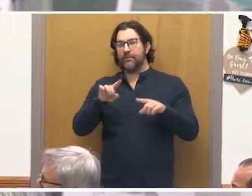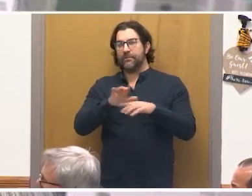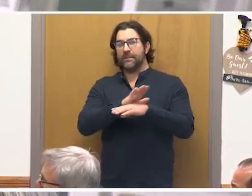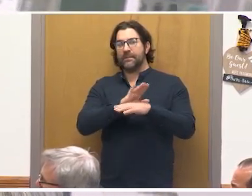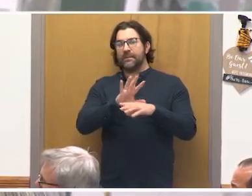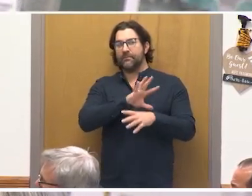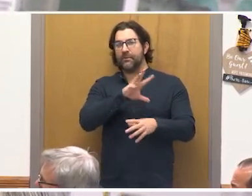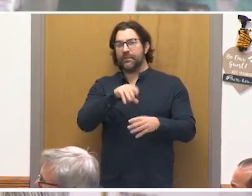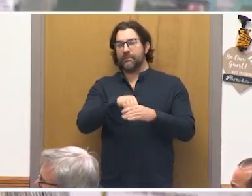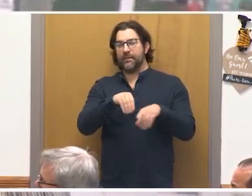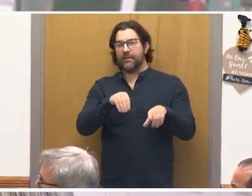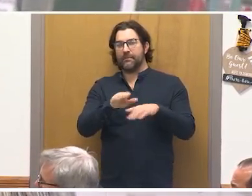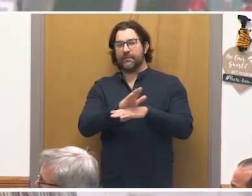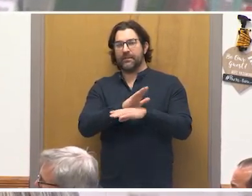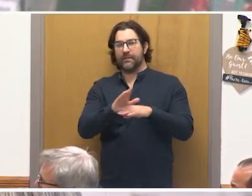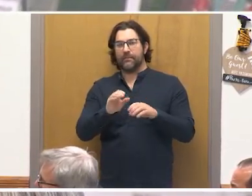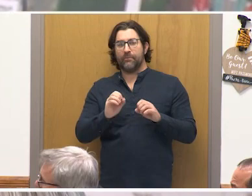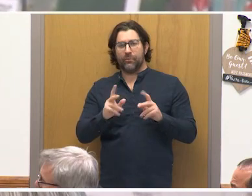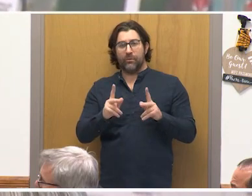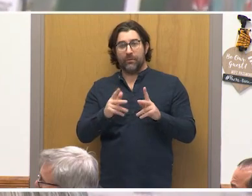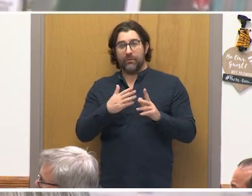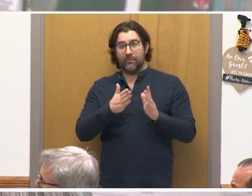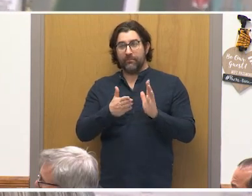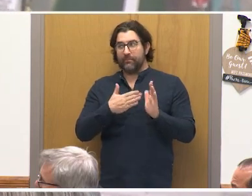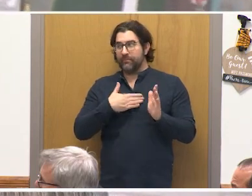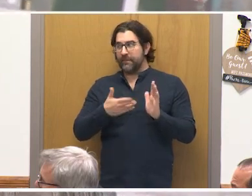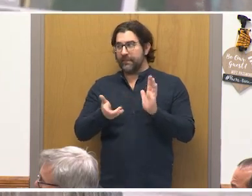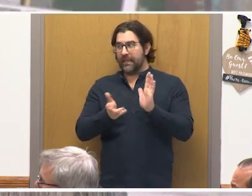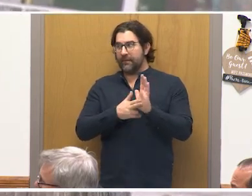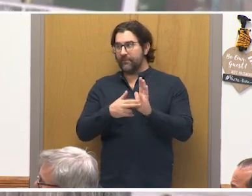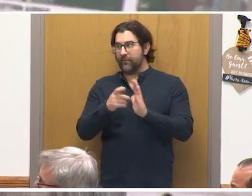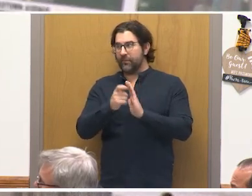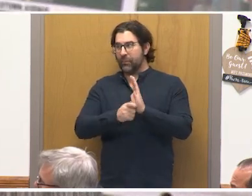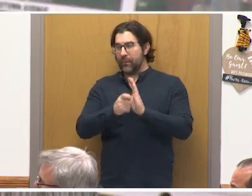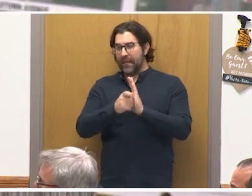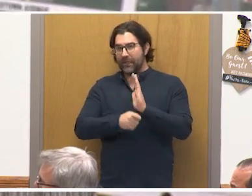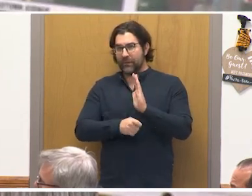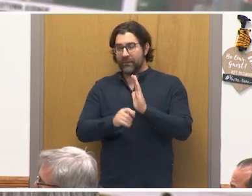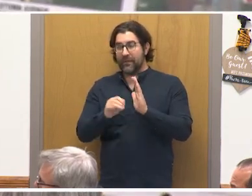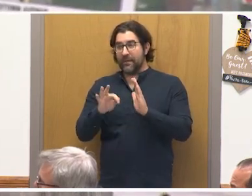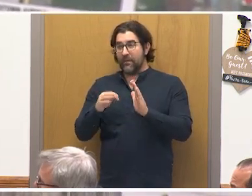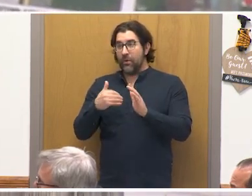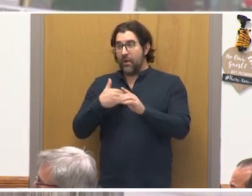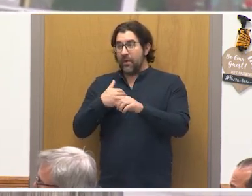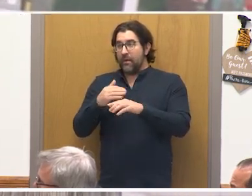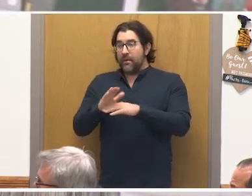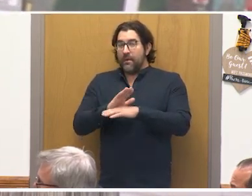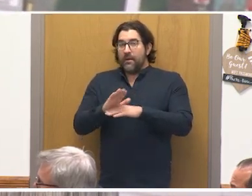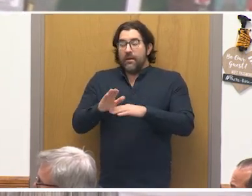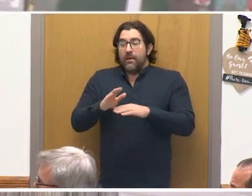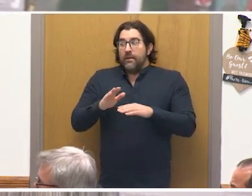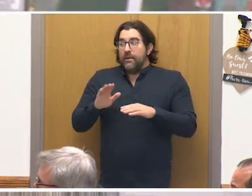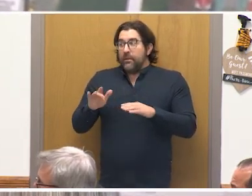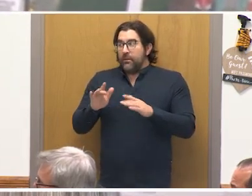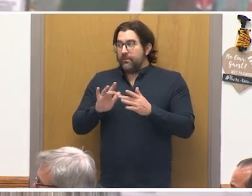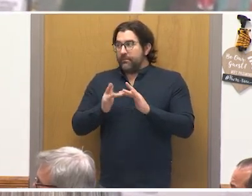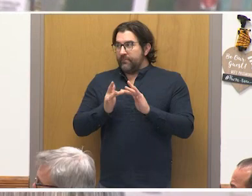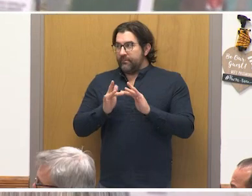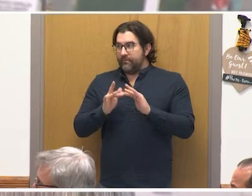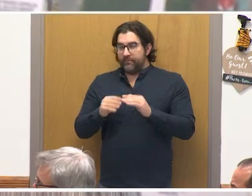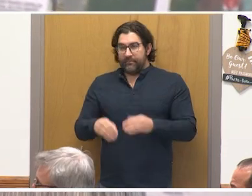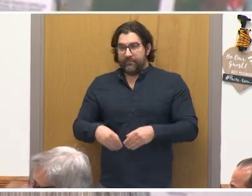these business opportunities. So again, please sign up for the newsletter so that if you have these businesses in your networks, you can share these